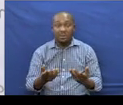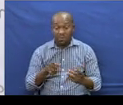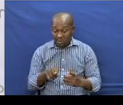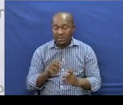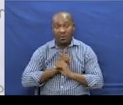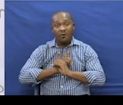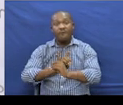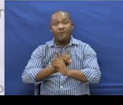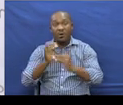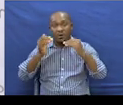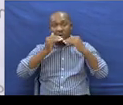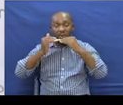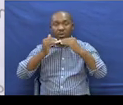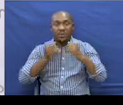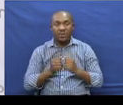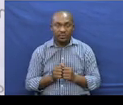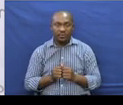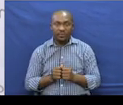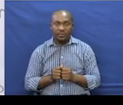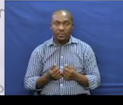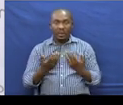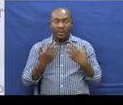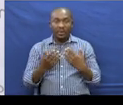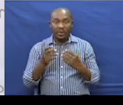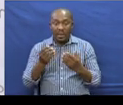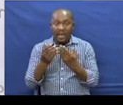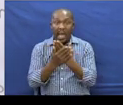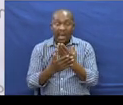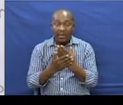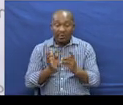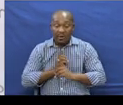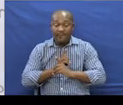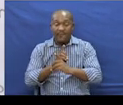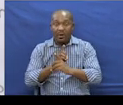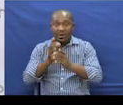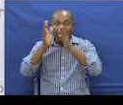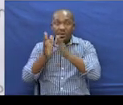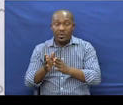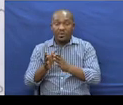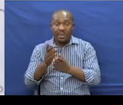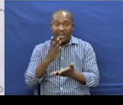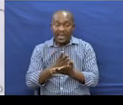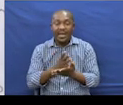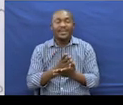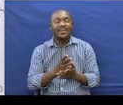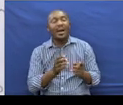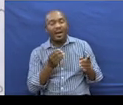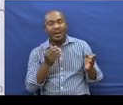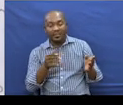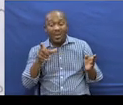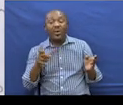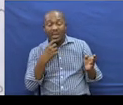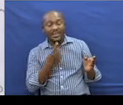where human rights are observed, where the human rights are respected, one can tell that in that country there is